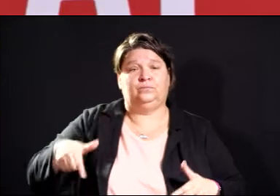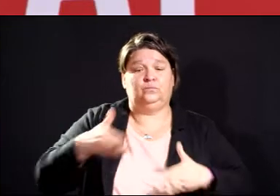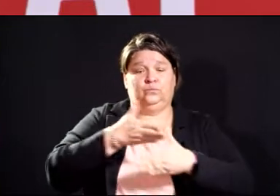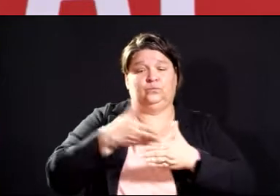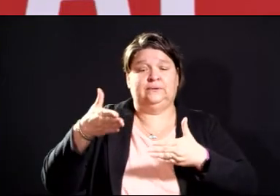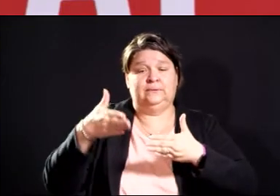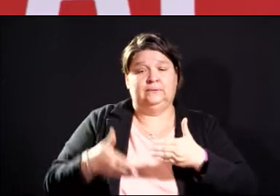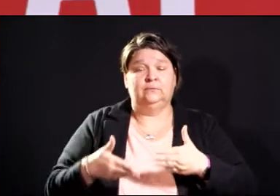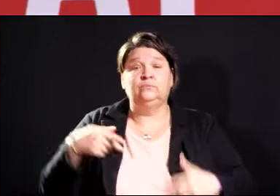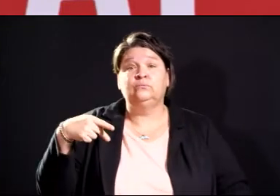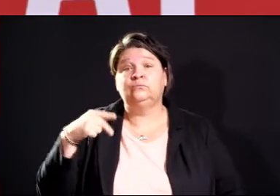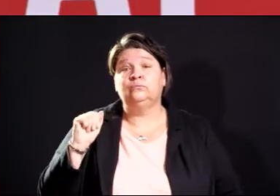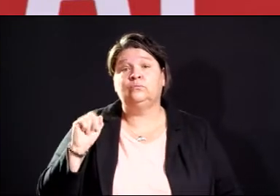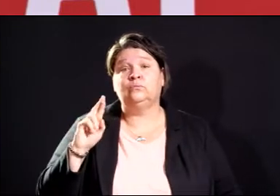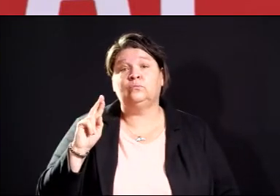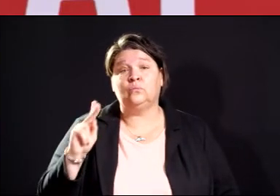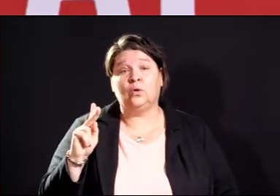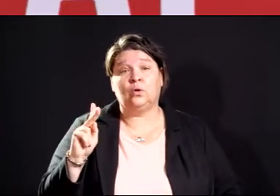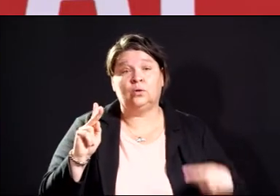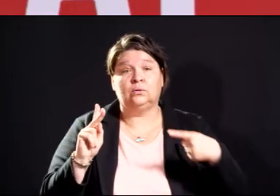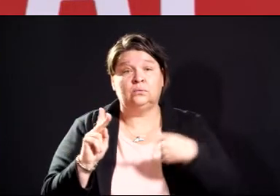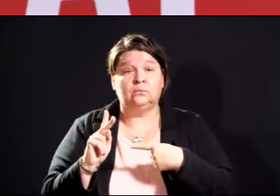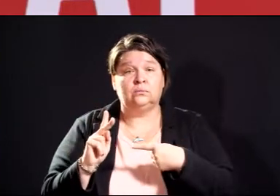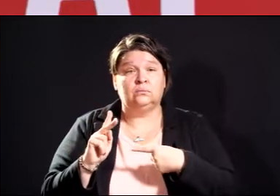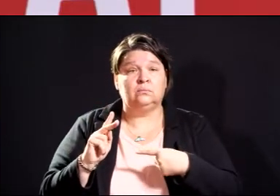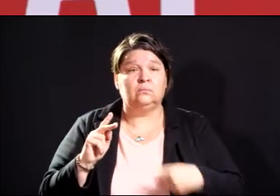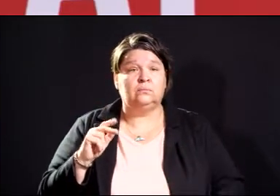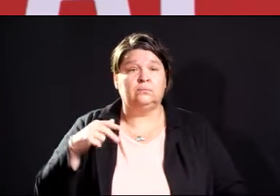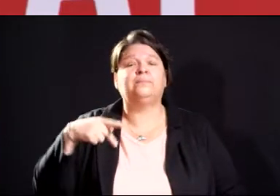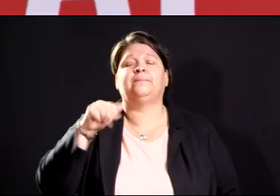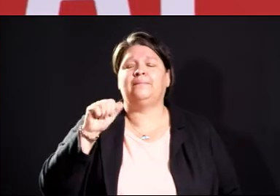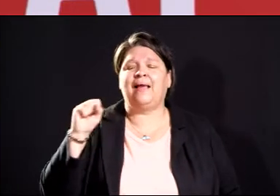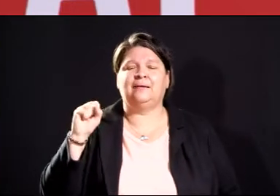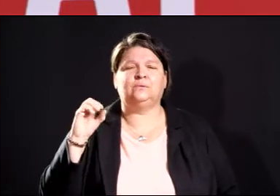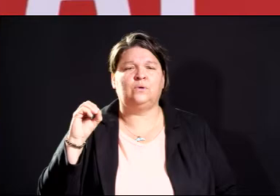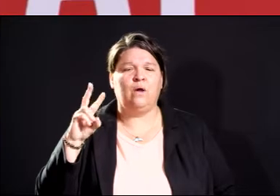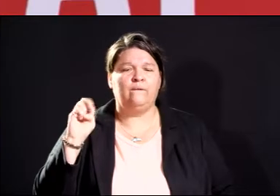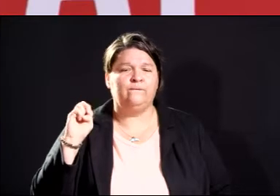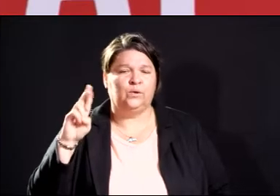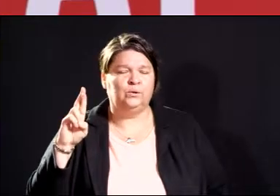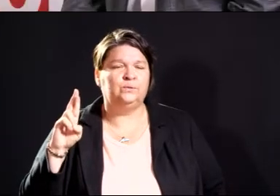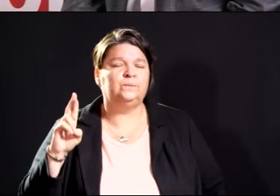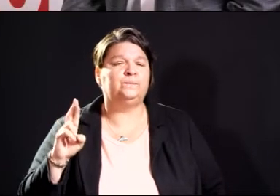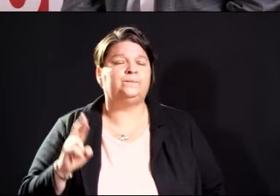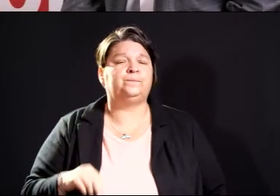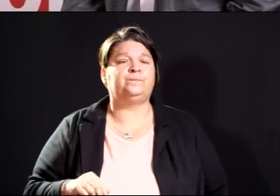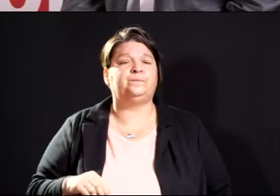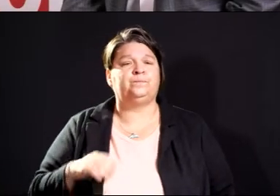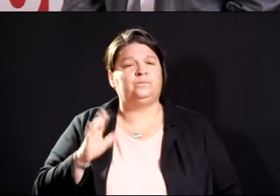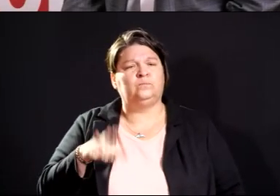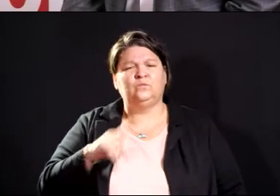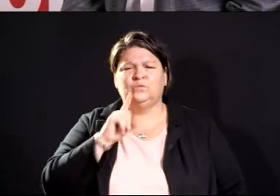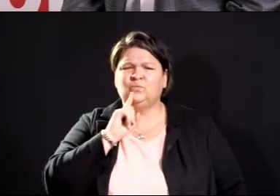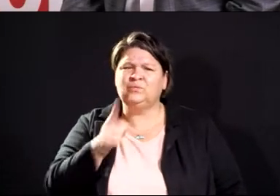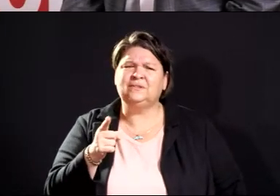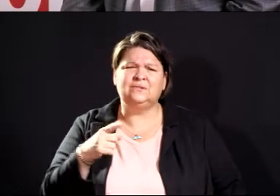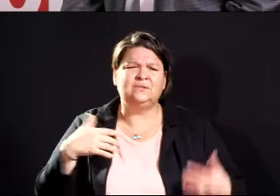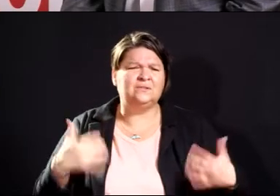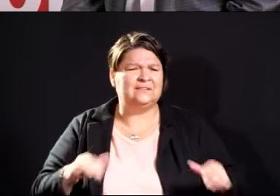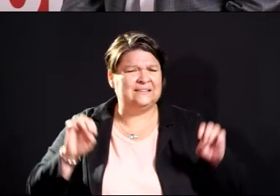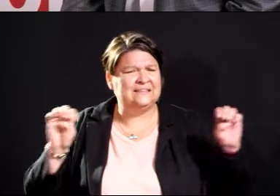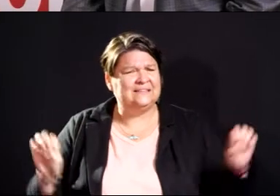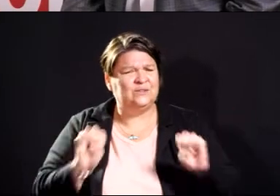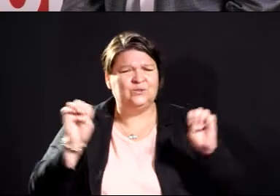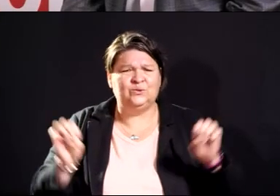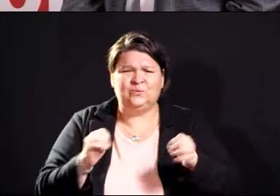holiest of days for our Christians. I really hate not being with my family. I have a brand new grandson